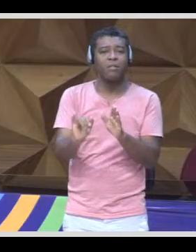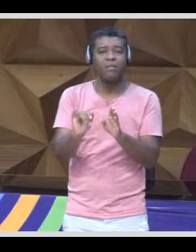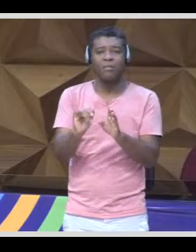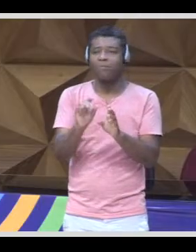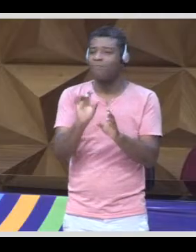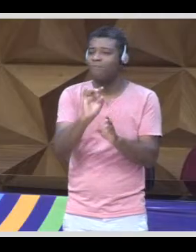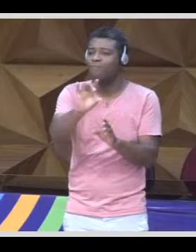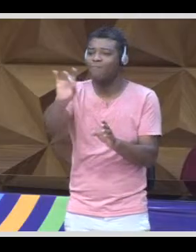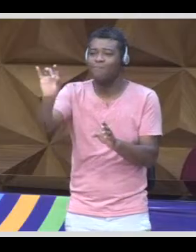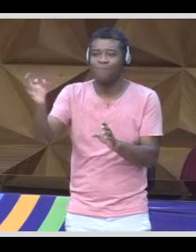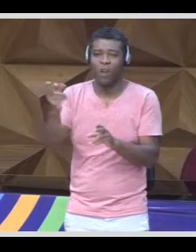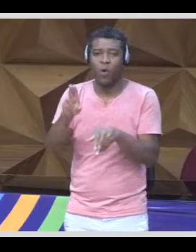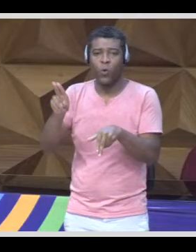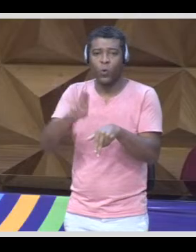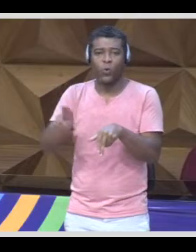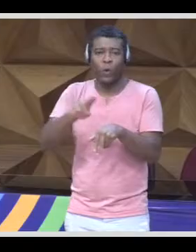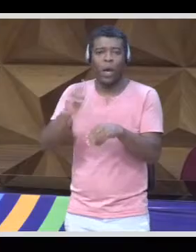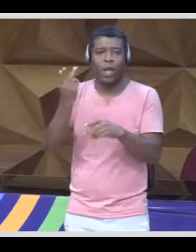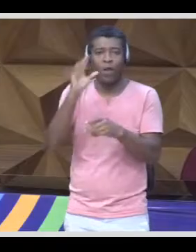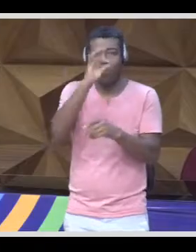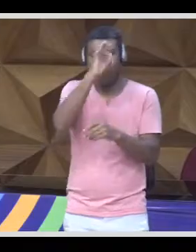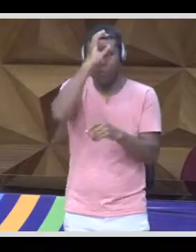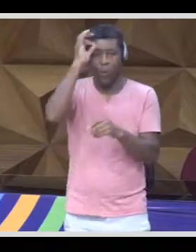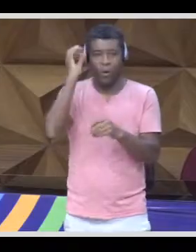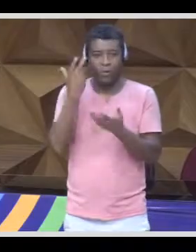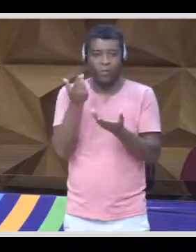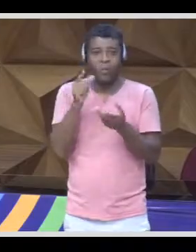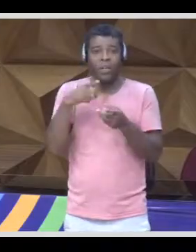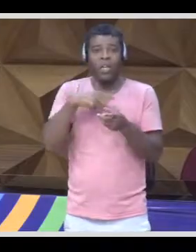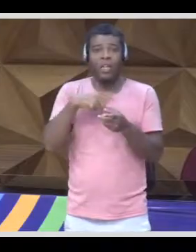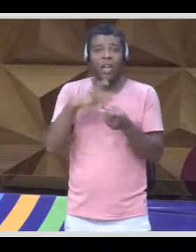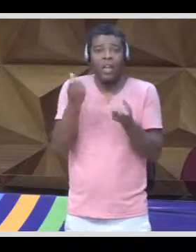that these two IDs, these two accounts, share the same content.